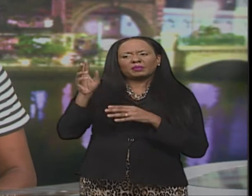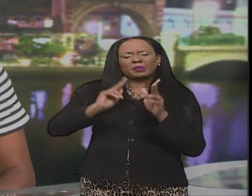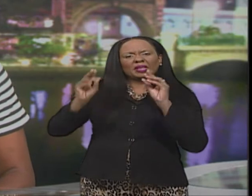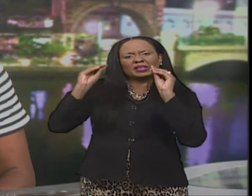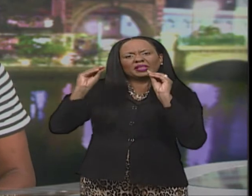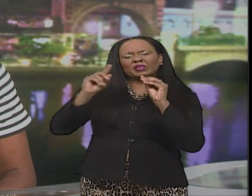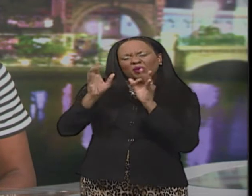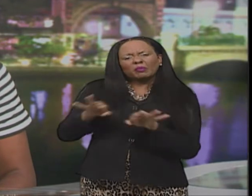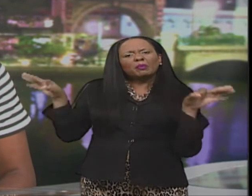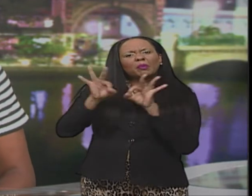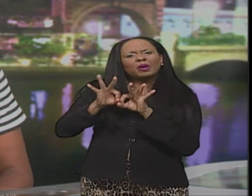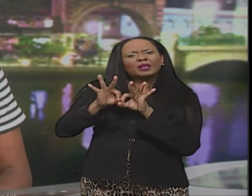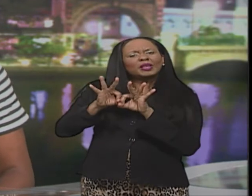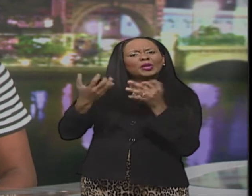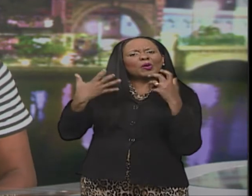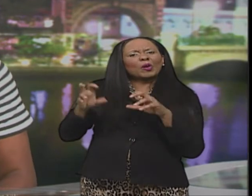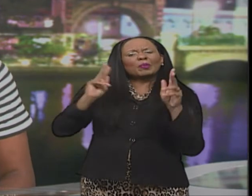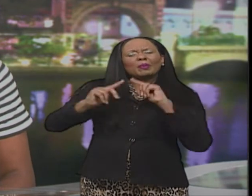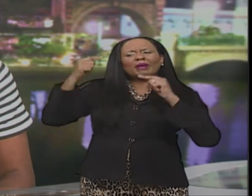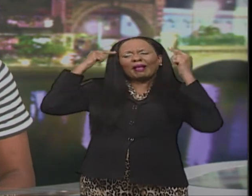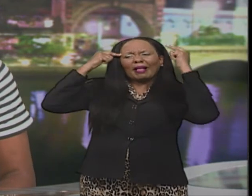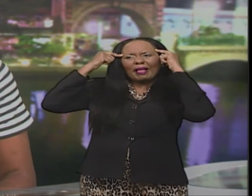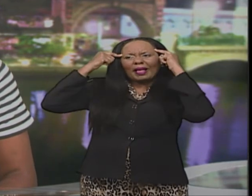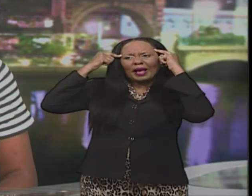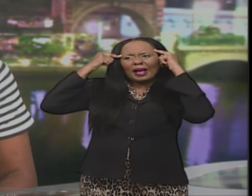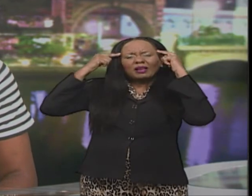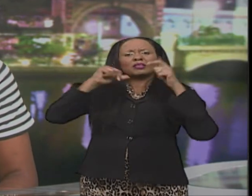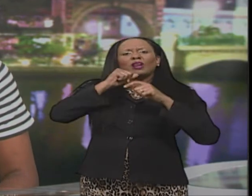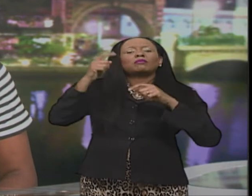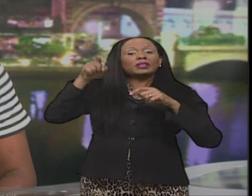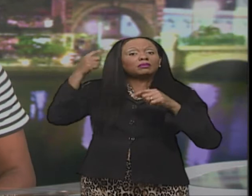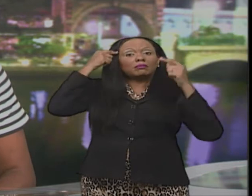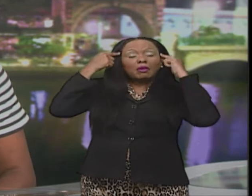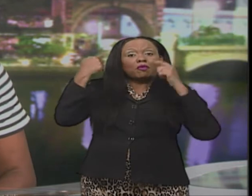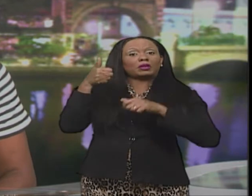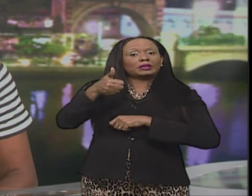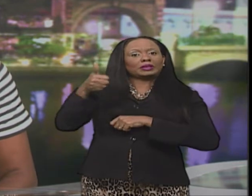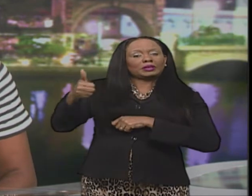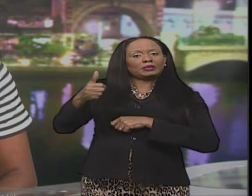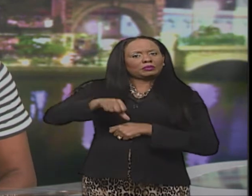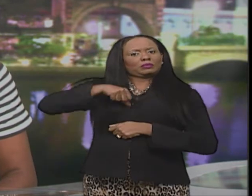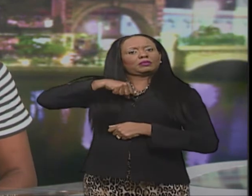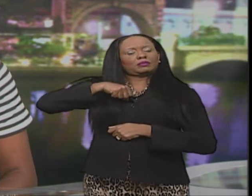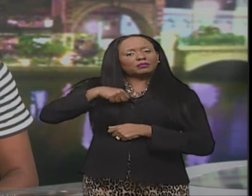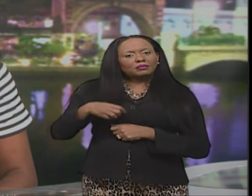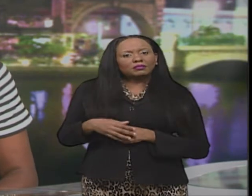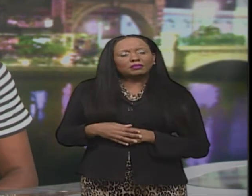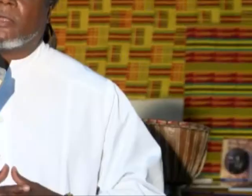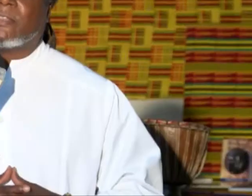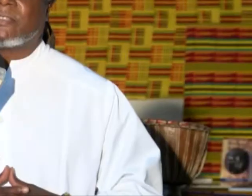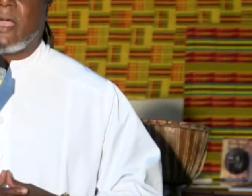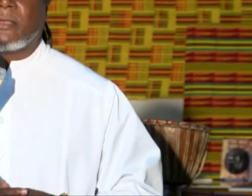in wrestling against mental slavery and helping students to increase their self-esteem. Not many people